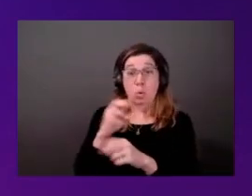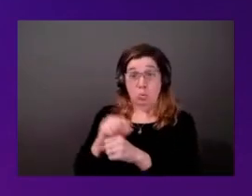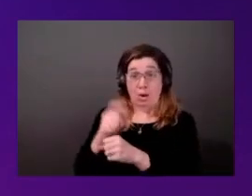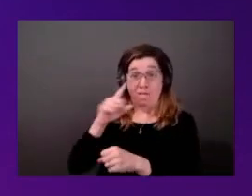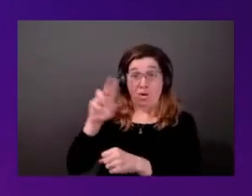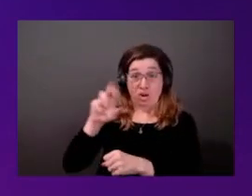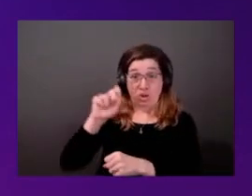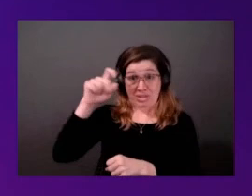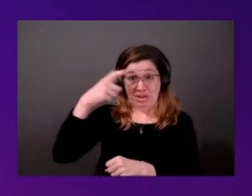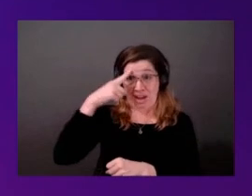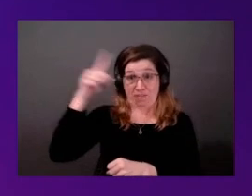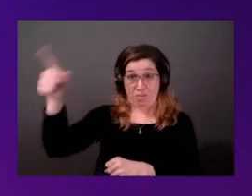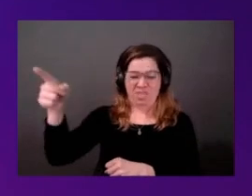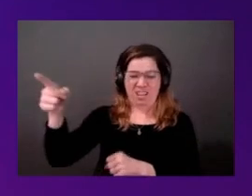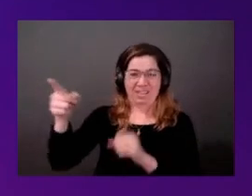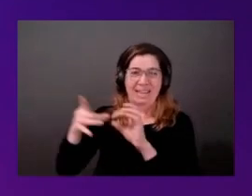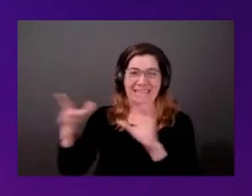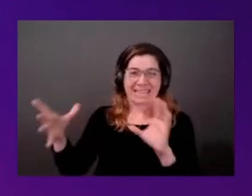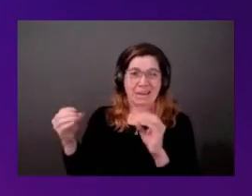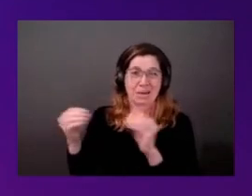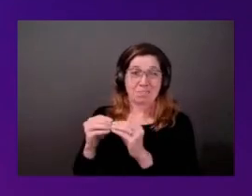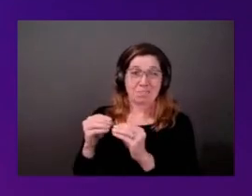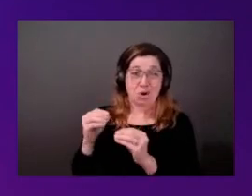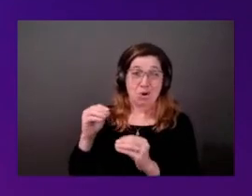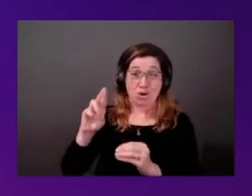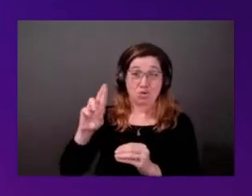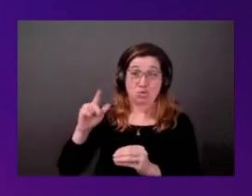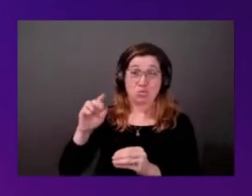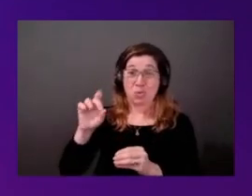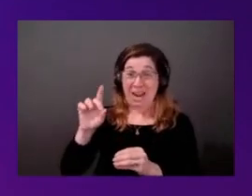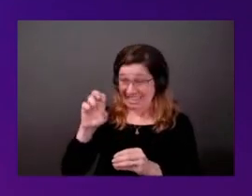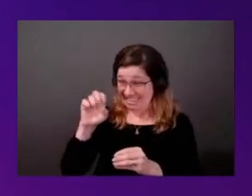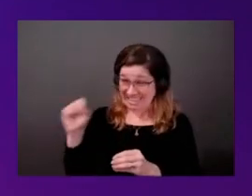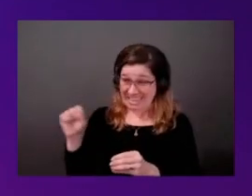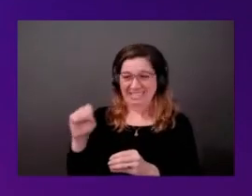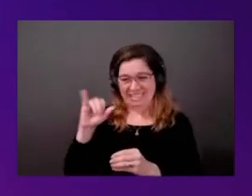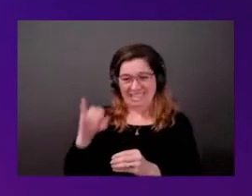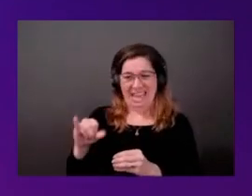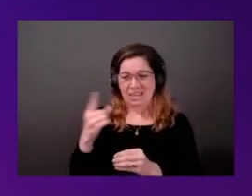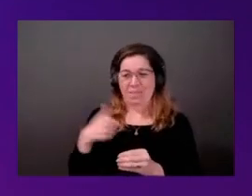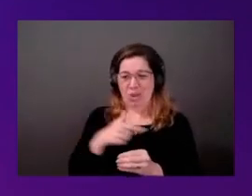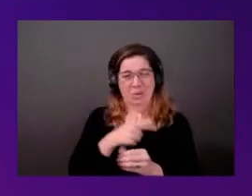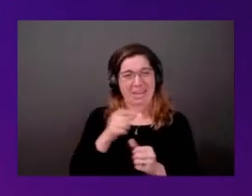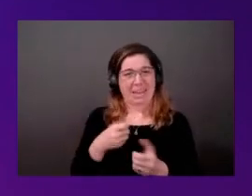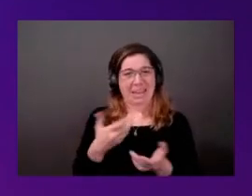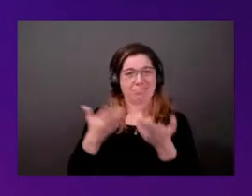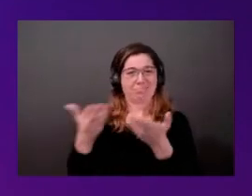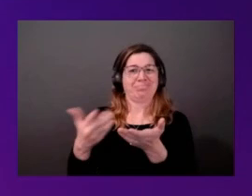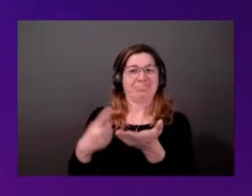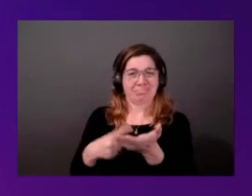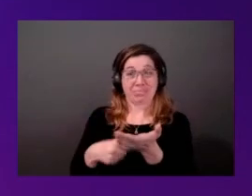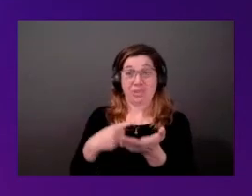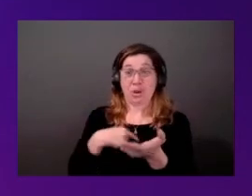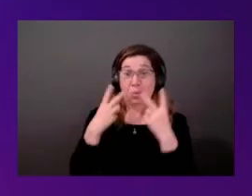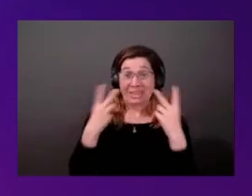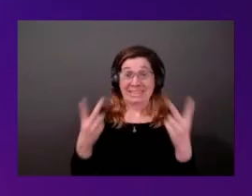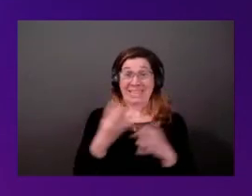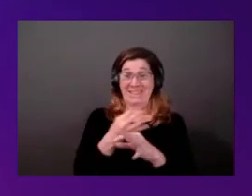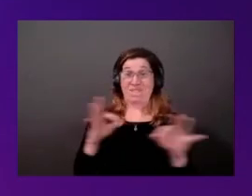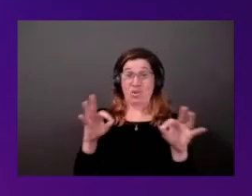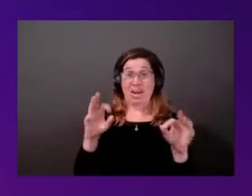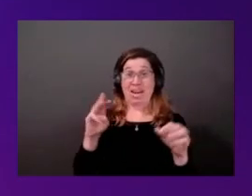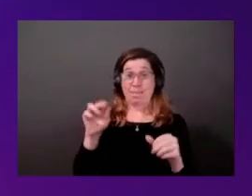disconnected mode and the ruggedness is again a factor that we are bringing to the table. So we see all three markets as huge growth areas for us, and we're